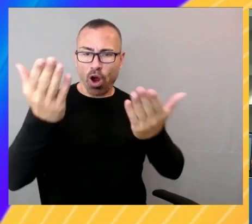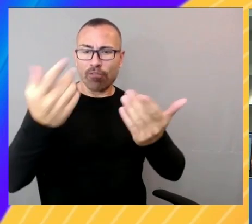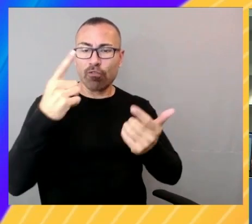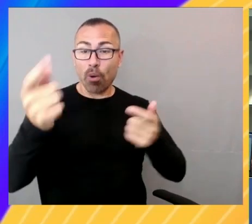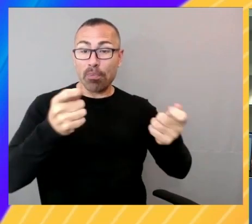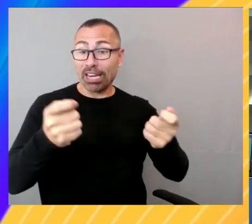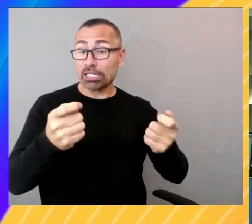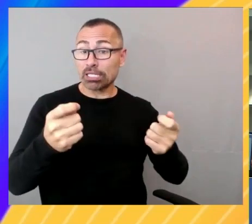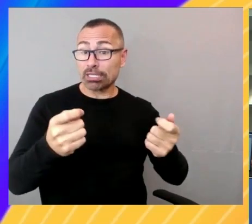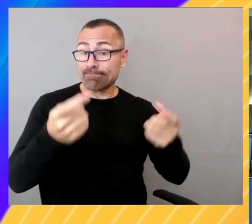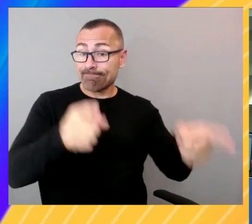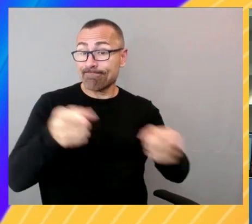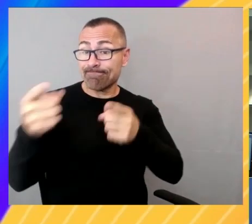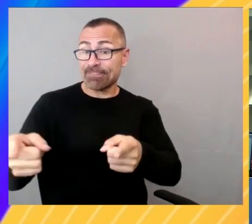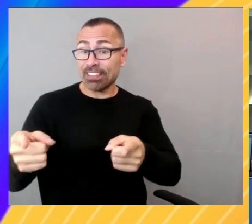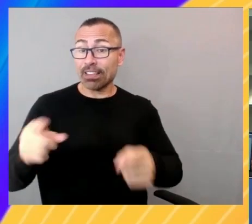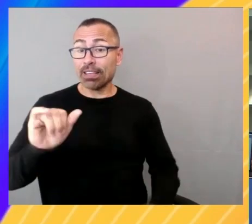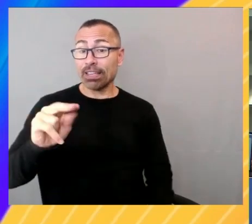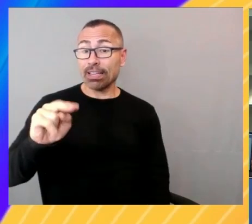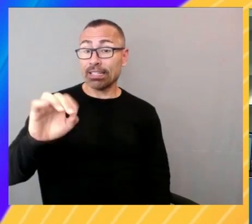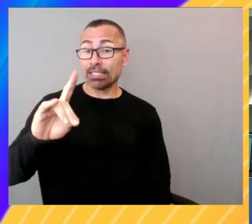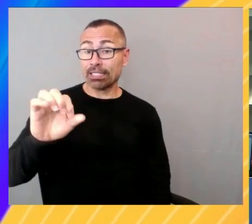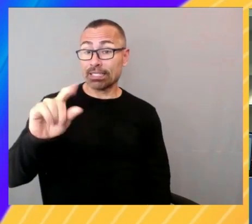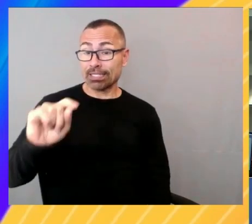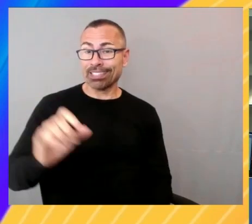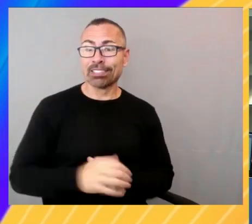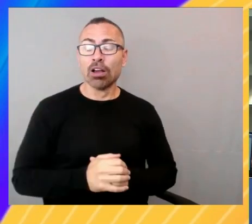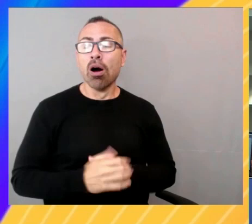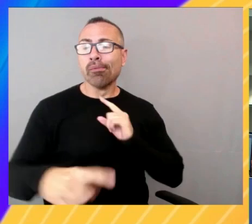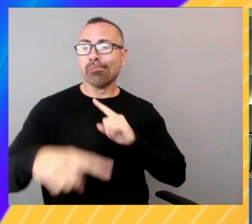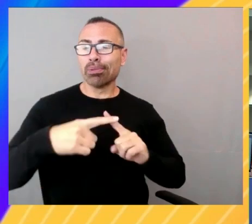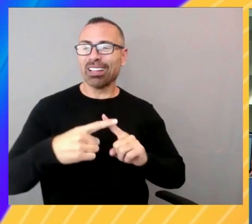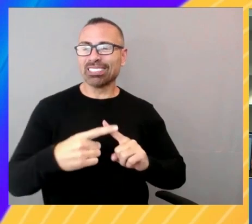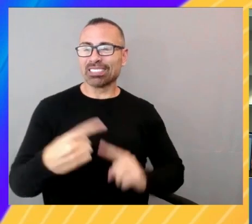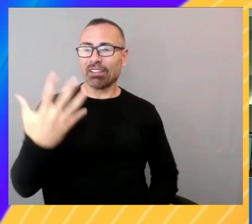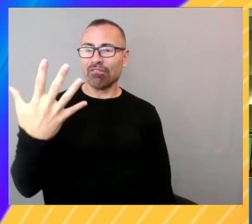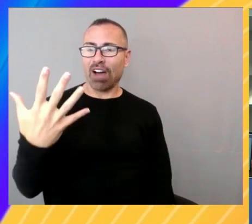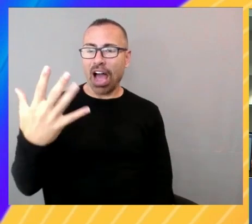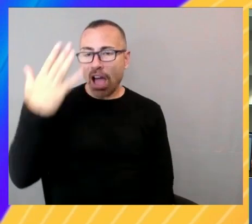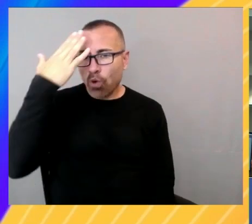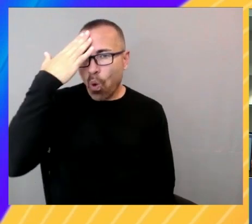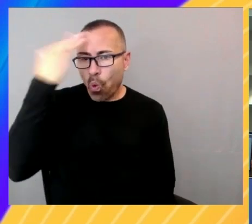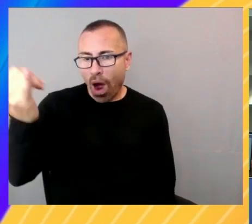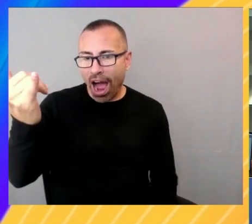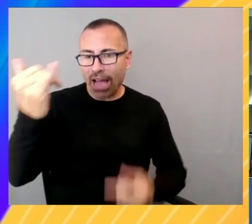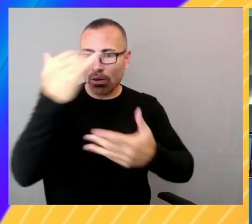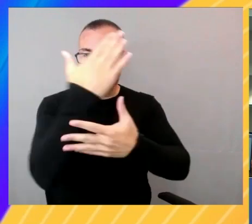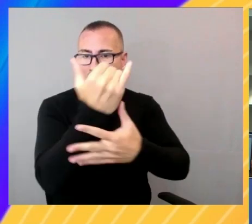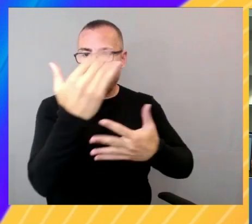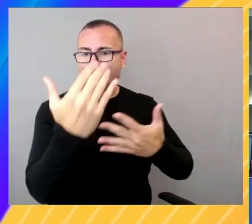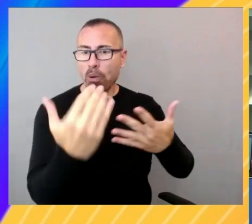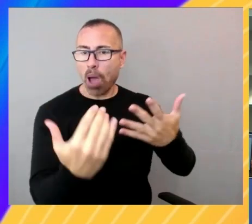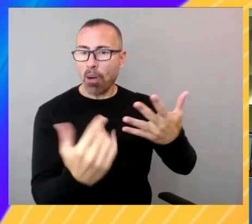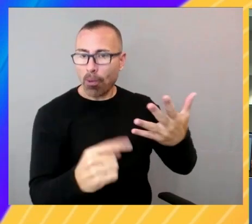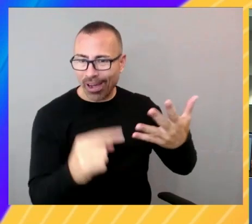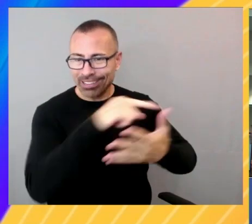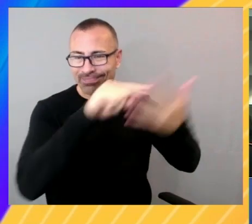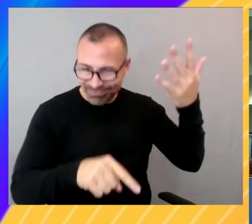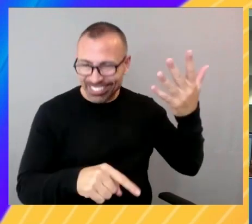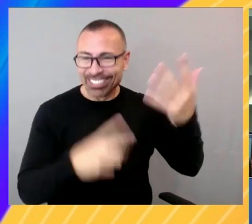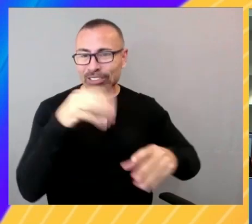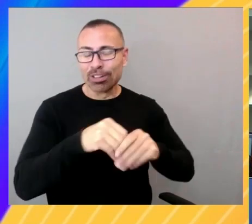5 whys. I always call that the my daughter asking me why, Dad. But and